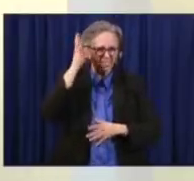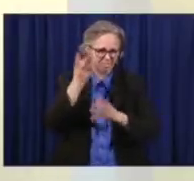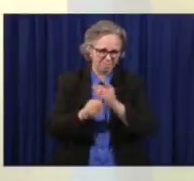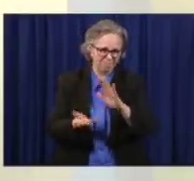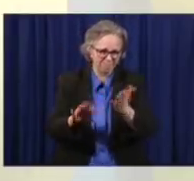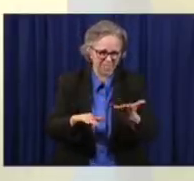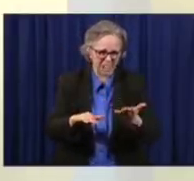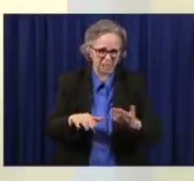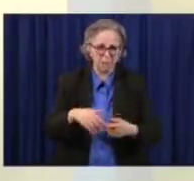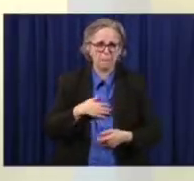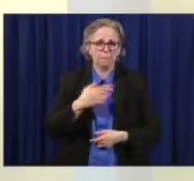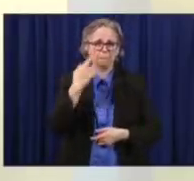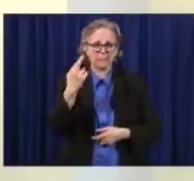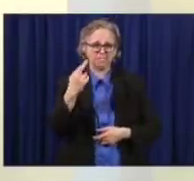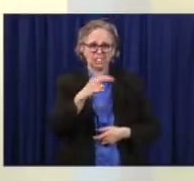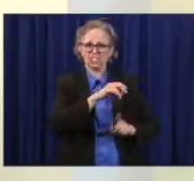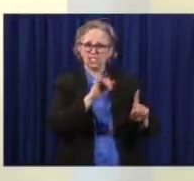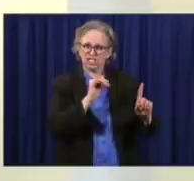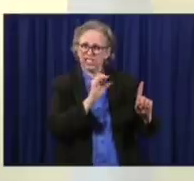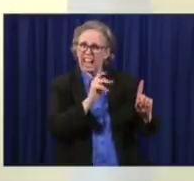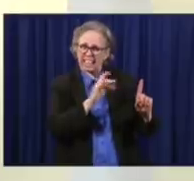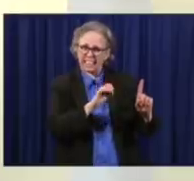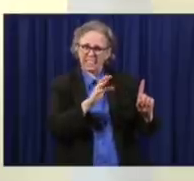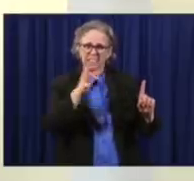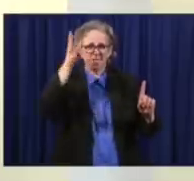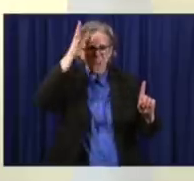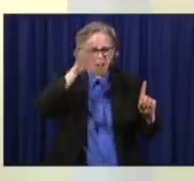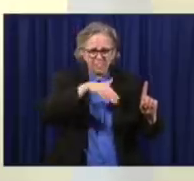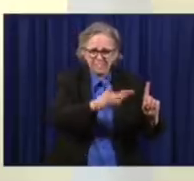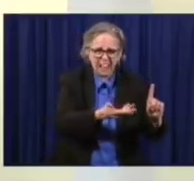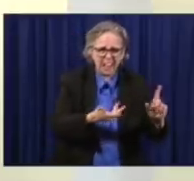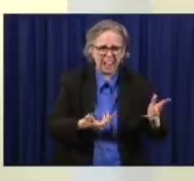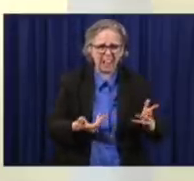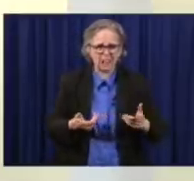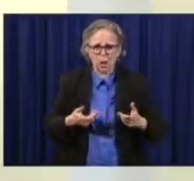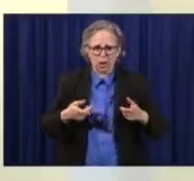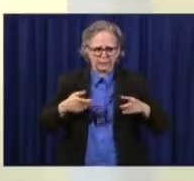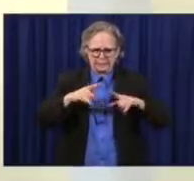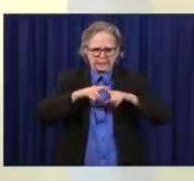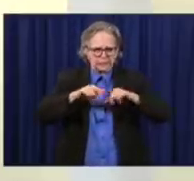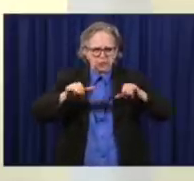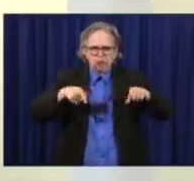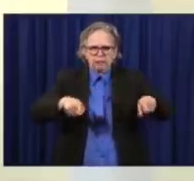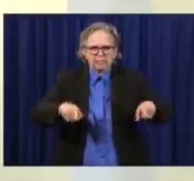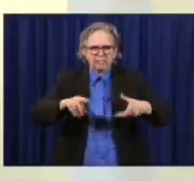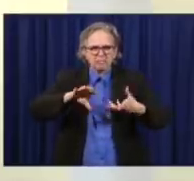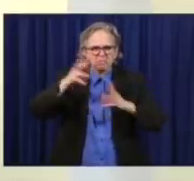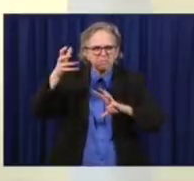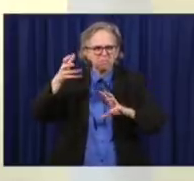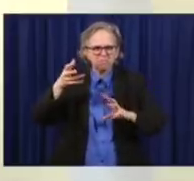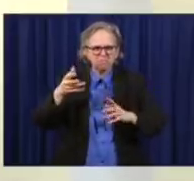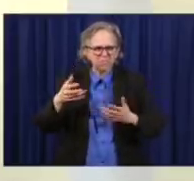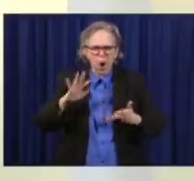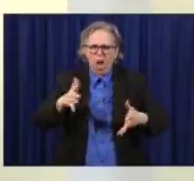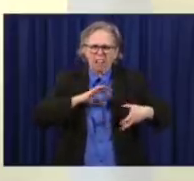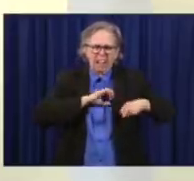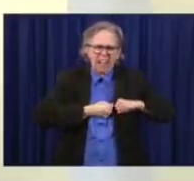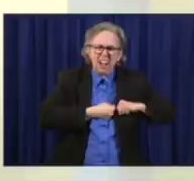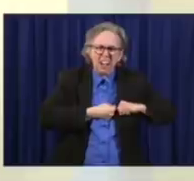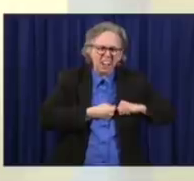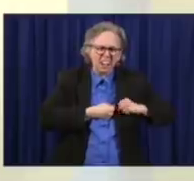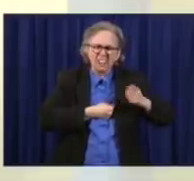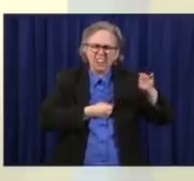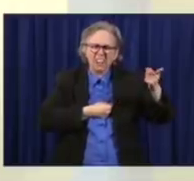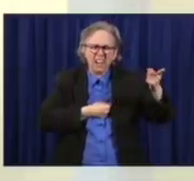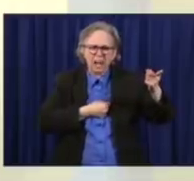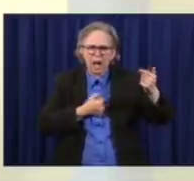father. These folks have gone through this during this time, something that's already a hard part of your life made worse, and I think about